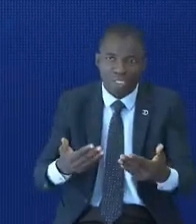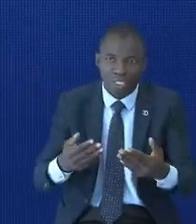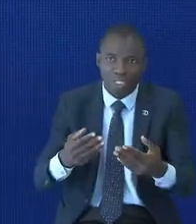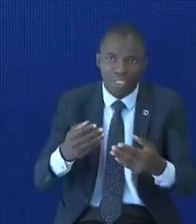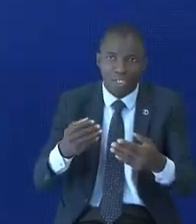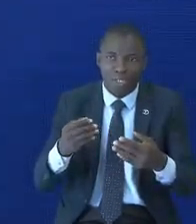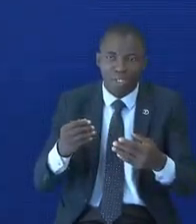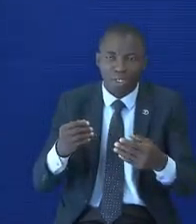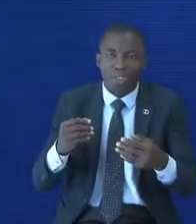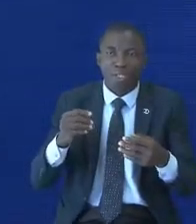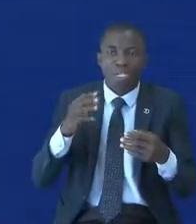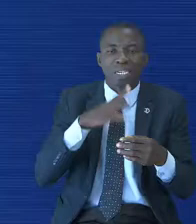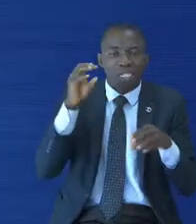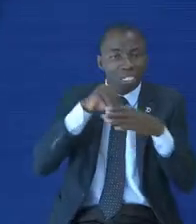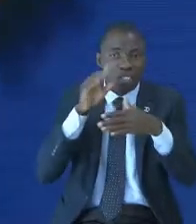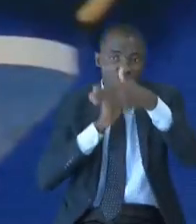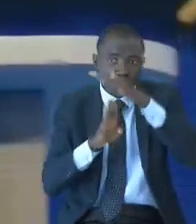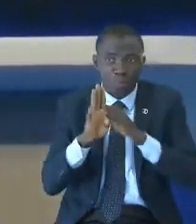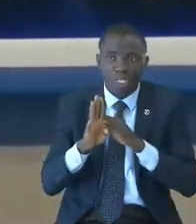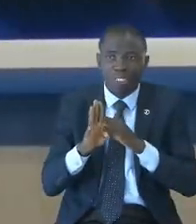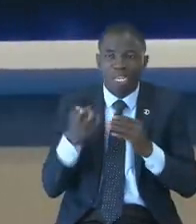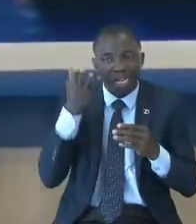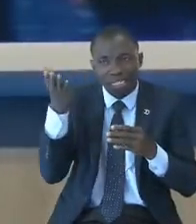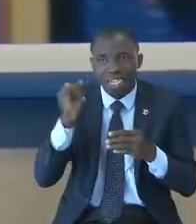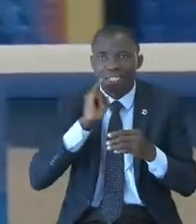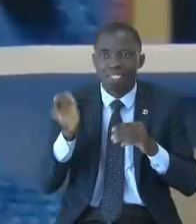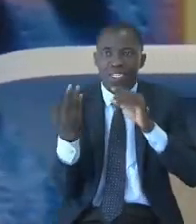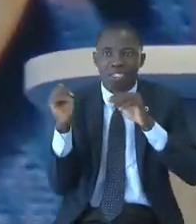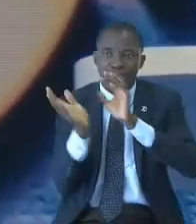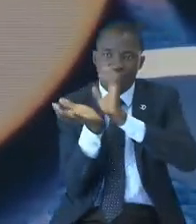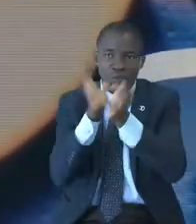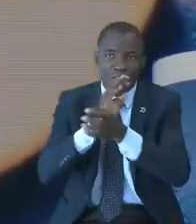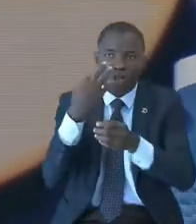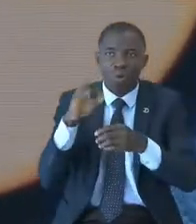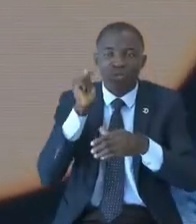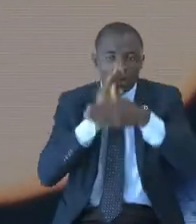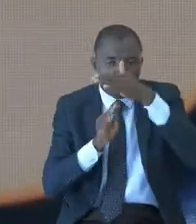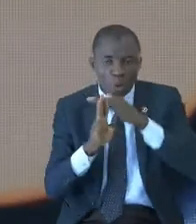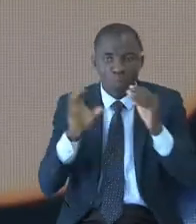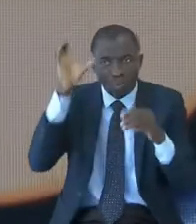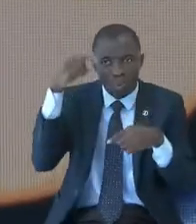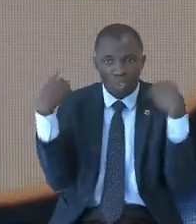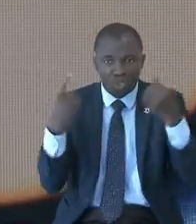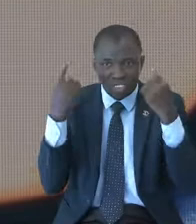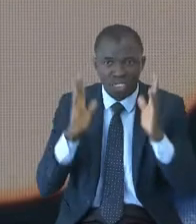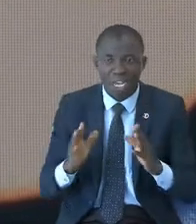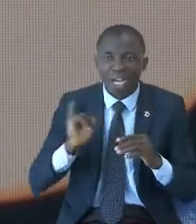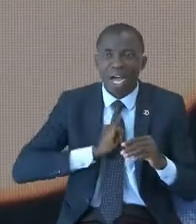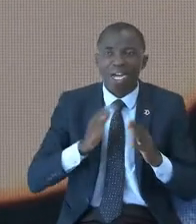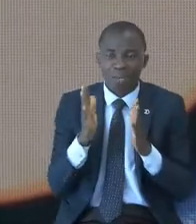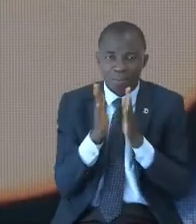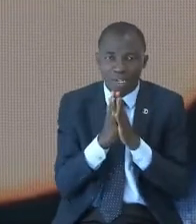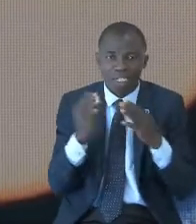humility, and there is the conversion of the humble sinners. I pray the cloth